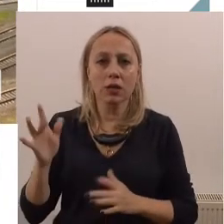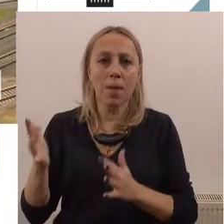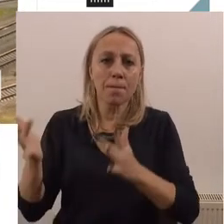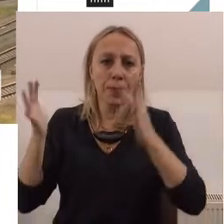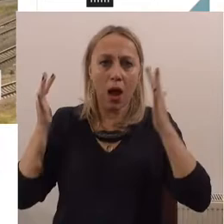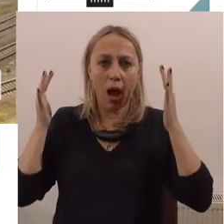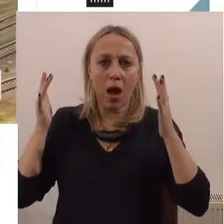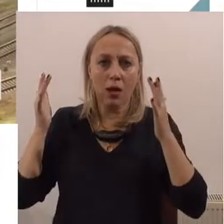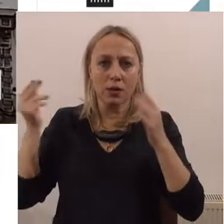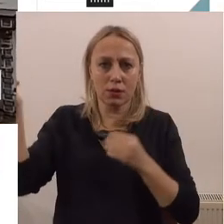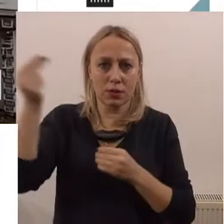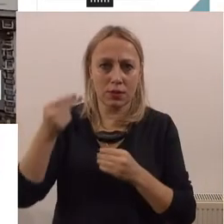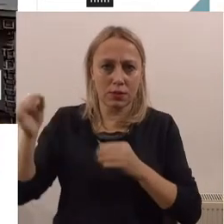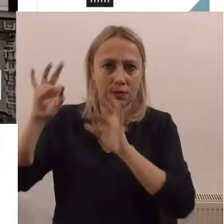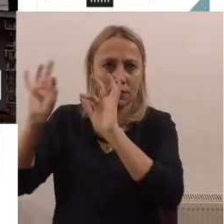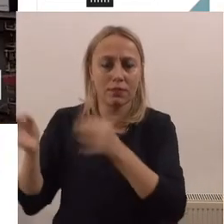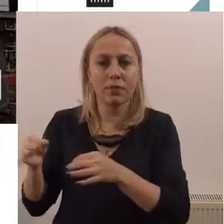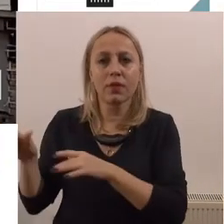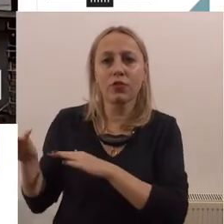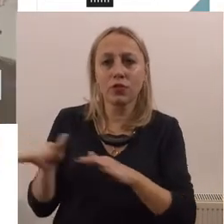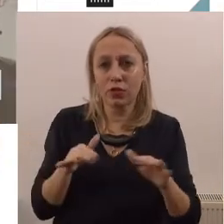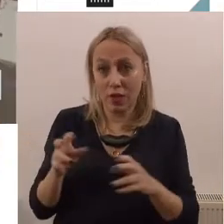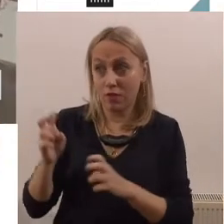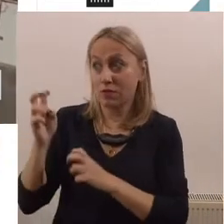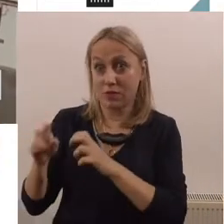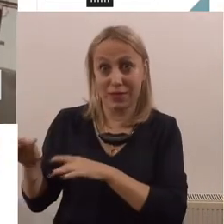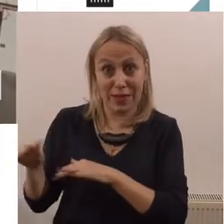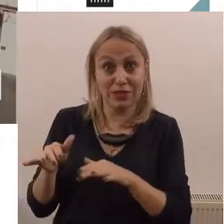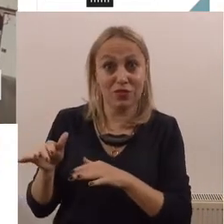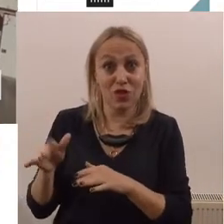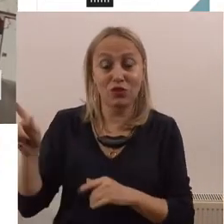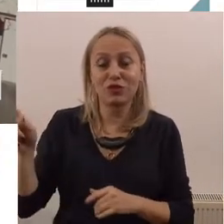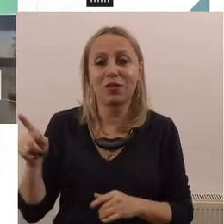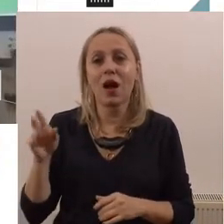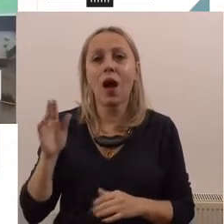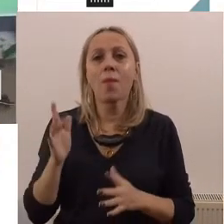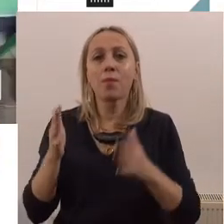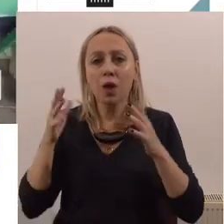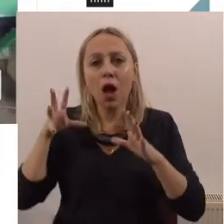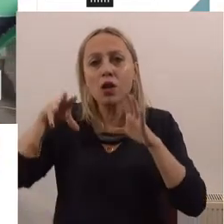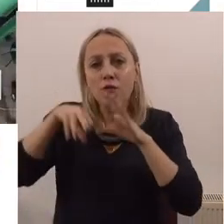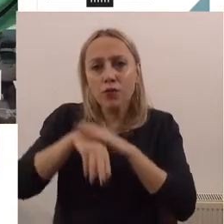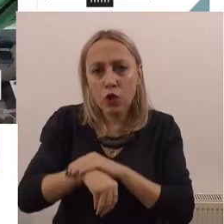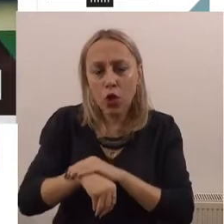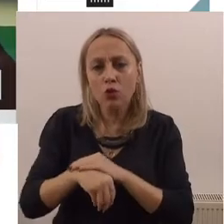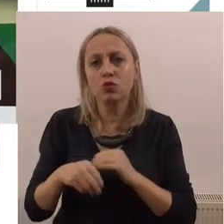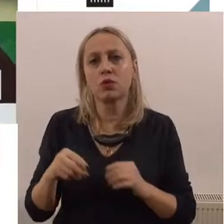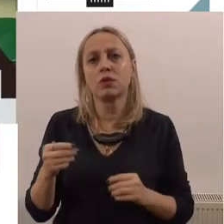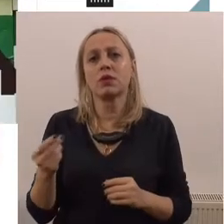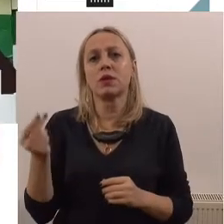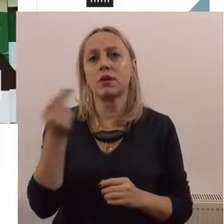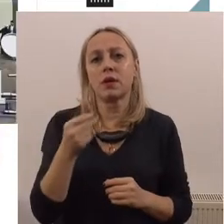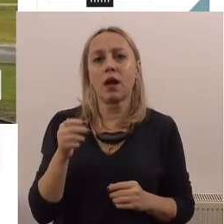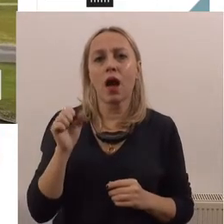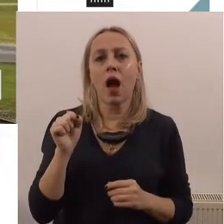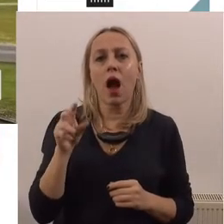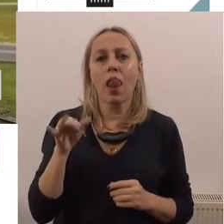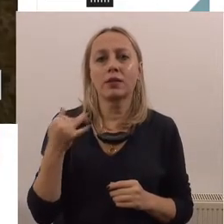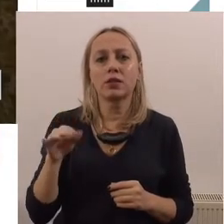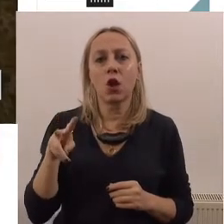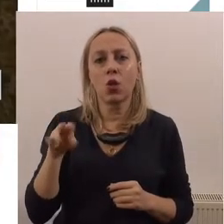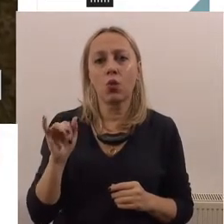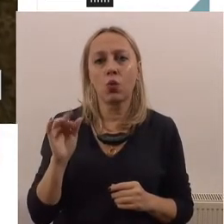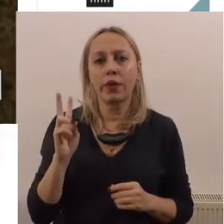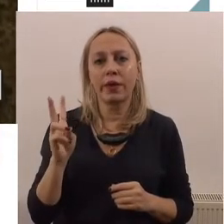art park based at the running production facility. The park displays a work by